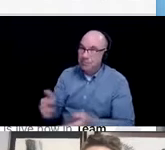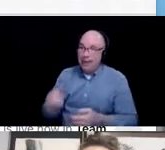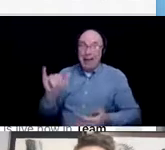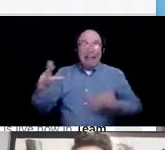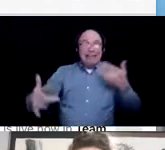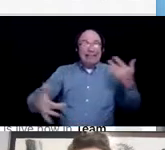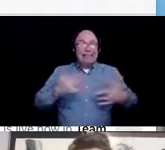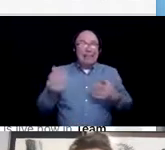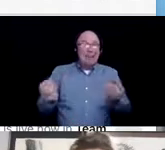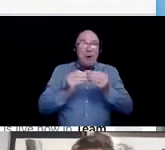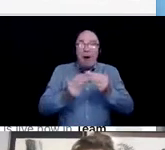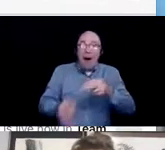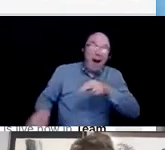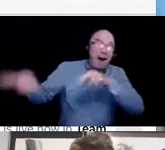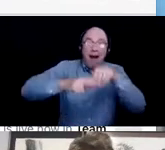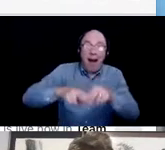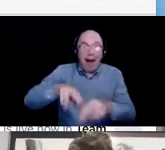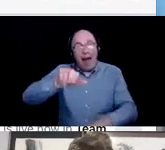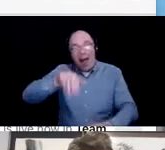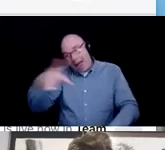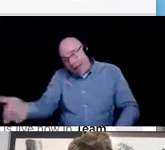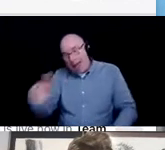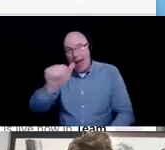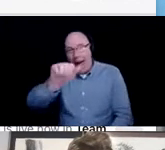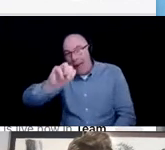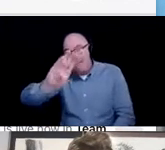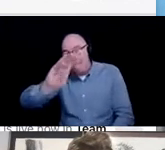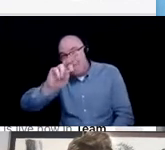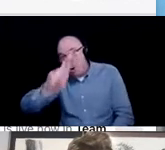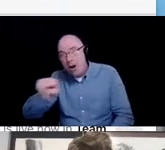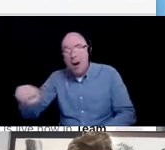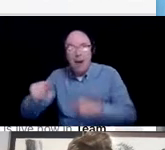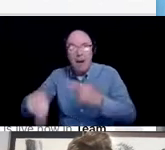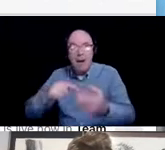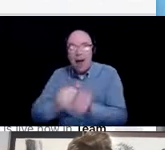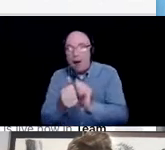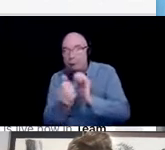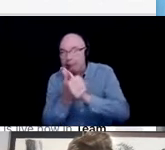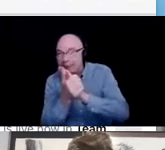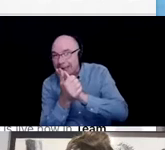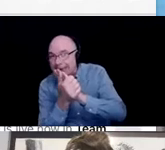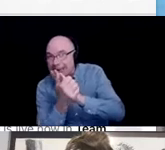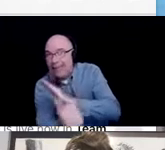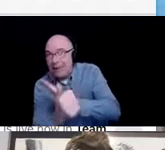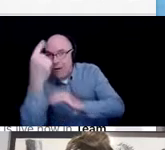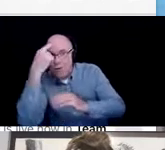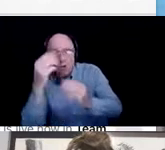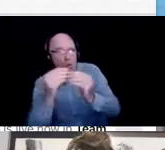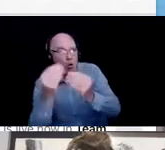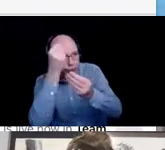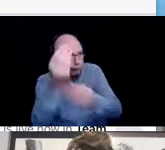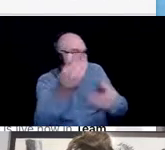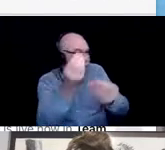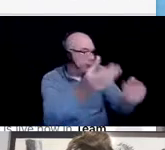exciting note, we get to hear from Amber, some thoughts she has on how to develop skills in sharing with more people.